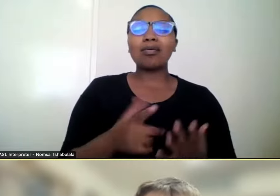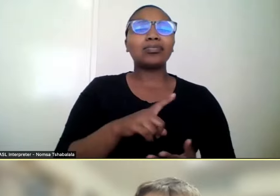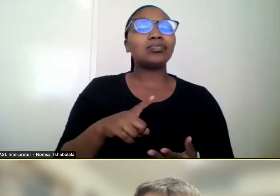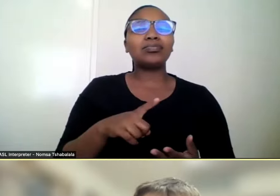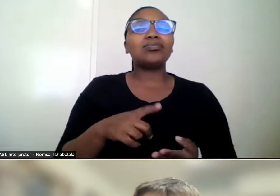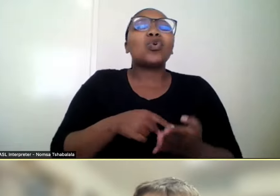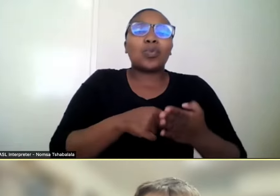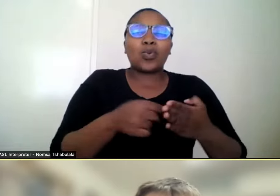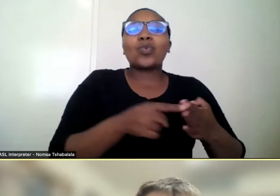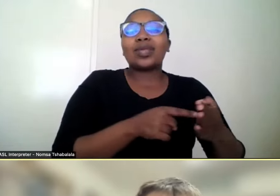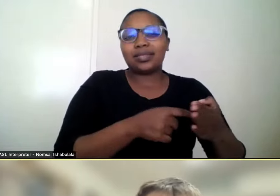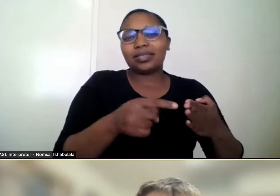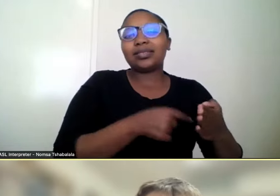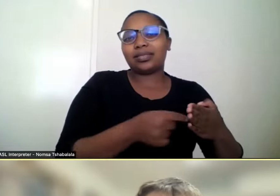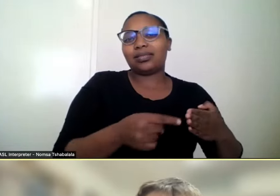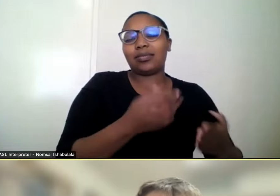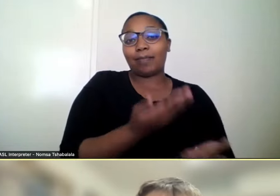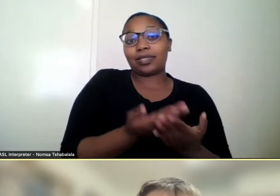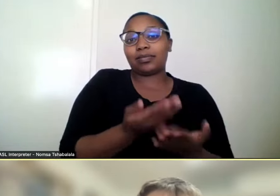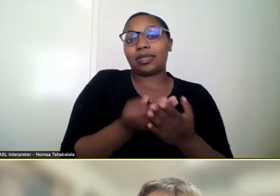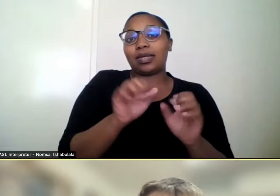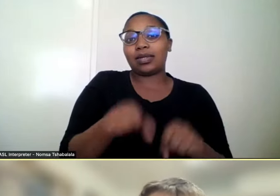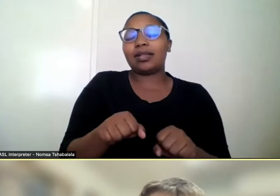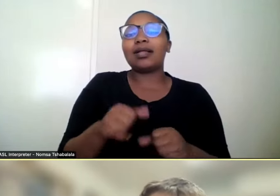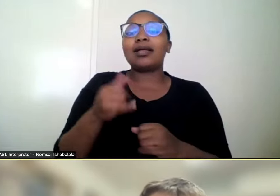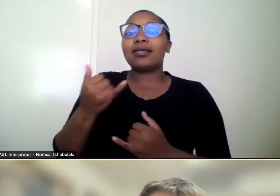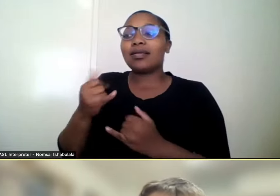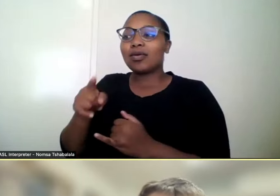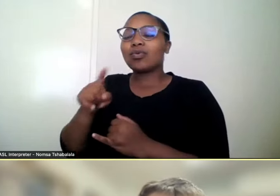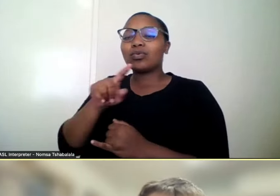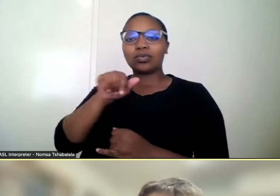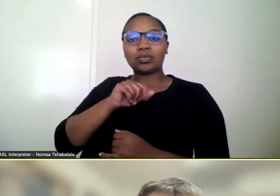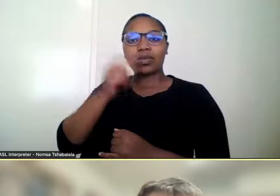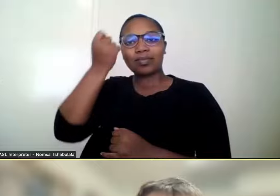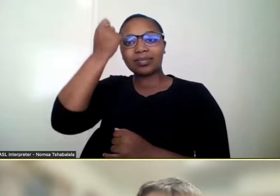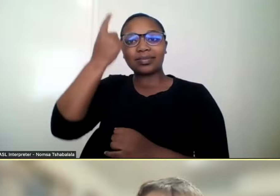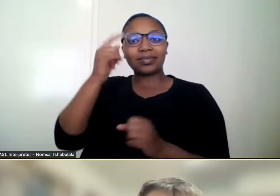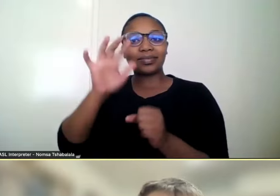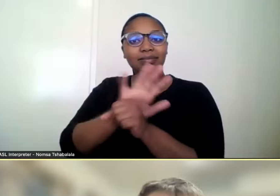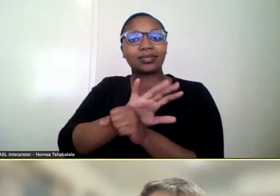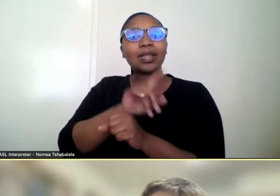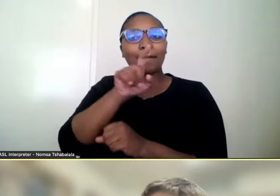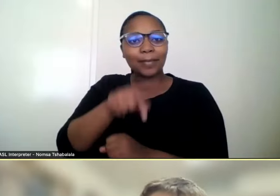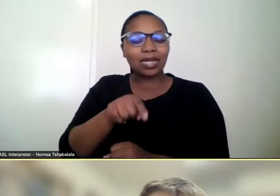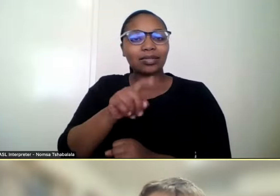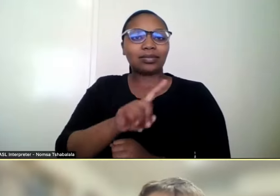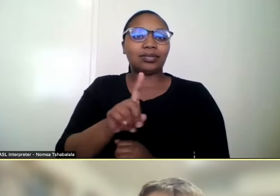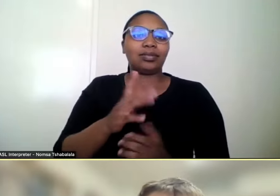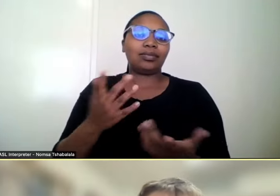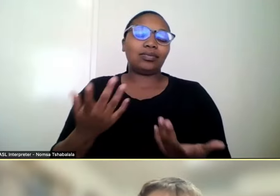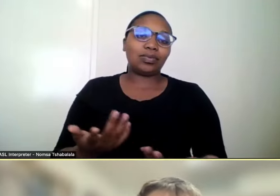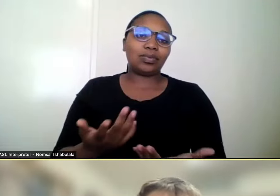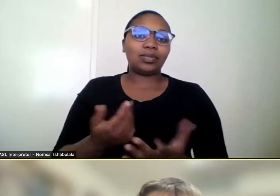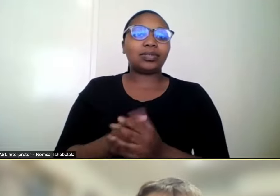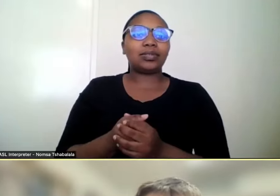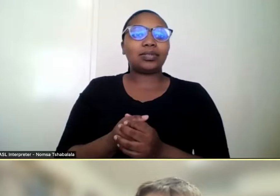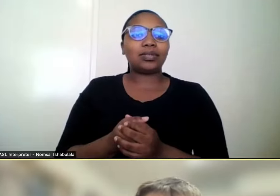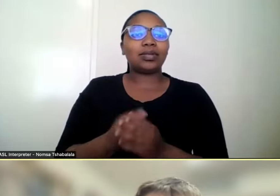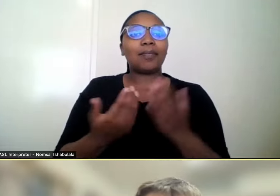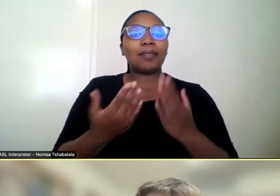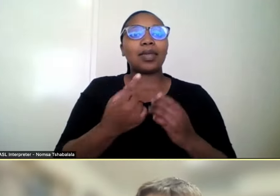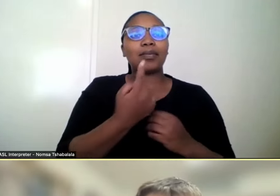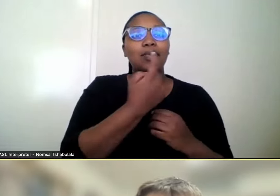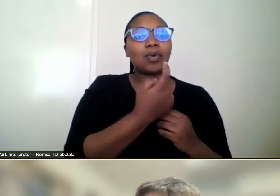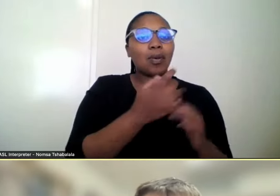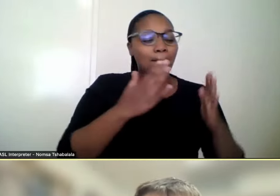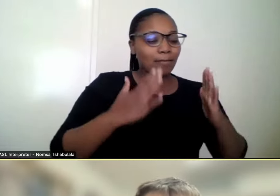it's important for you all to understand that when we talk about measurements of neutralizing antibodies, that is just one arm of the immune system. That data